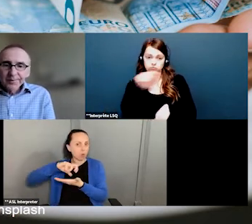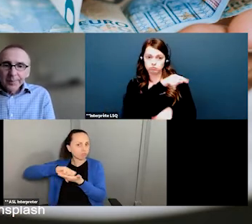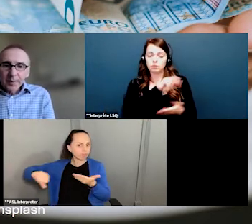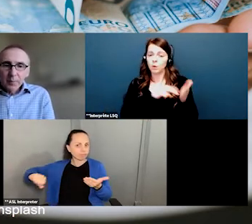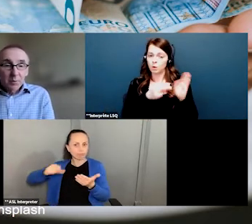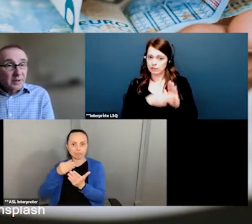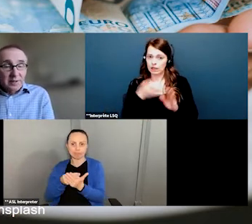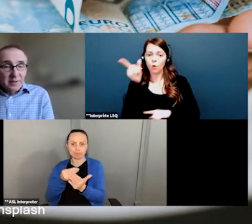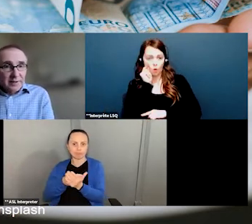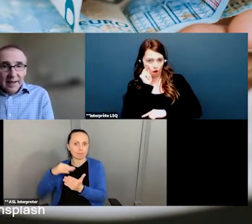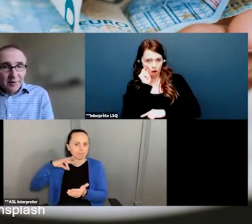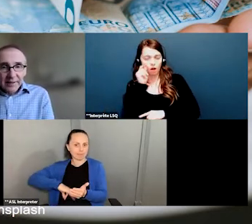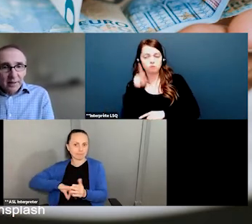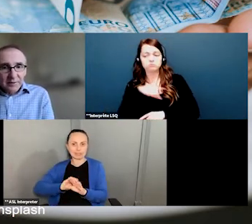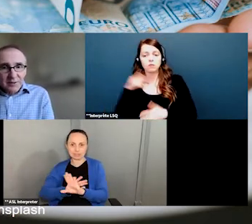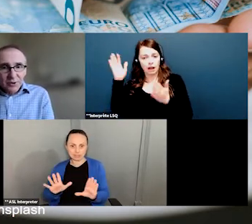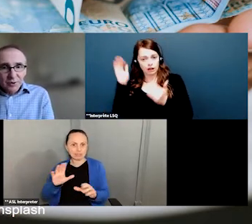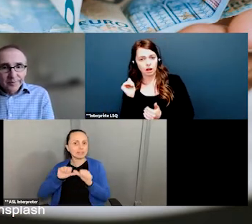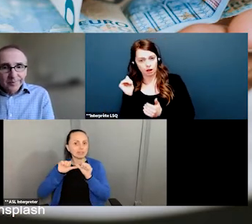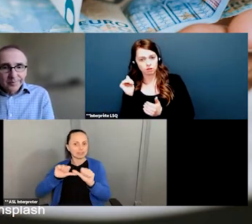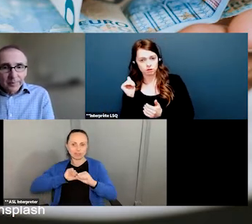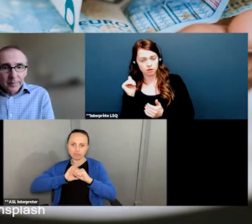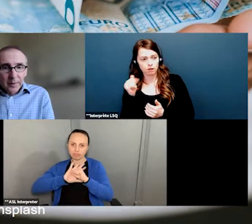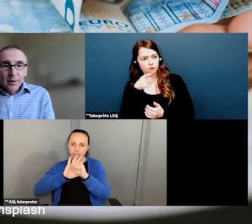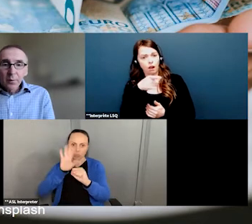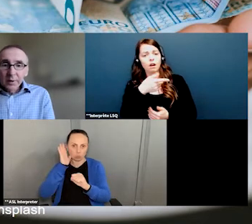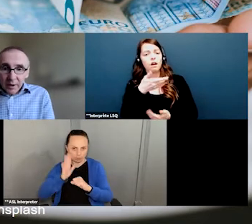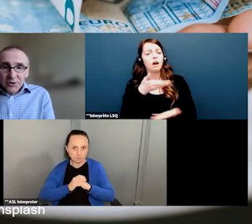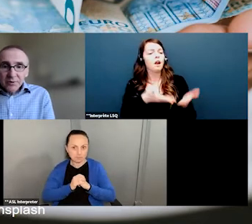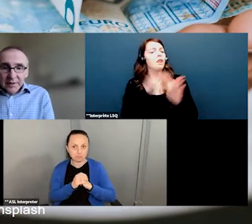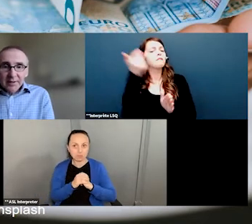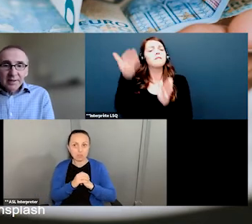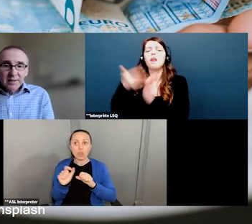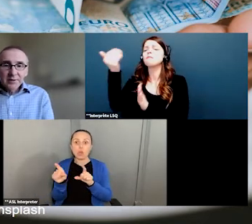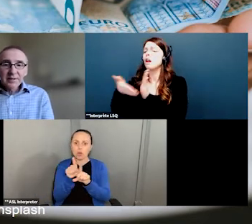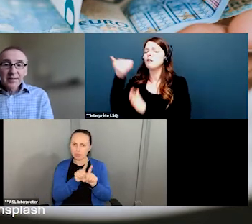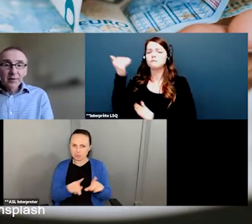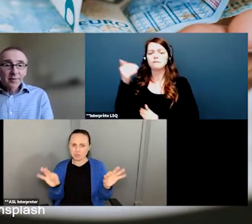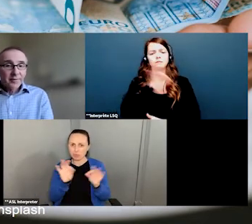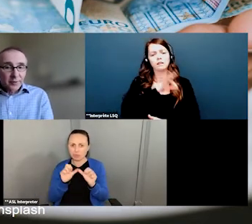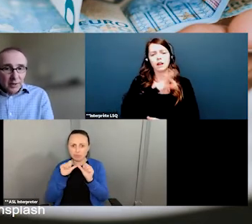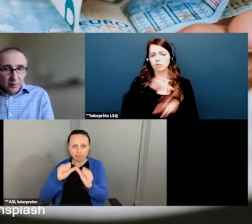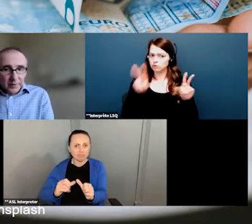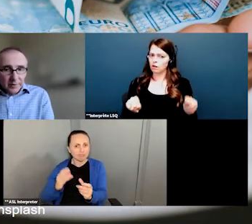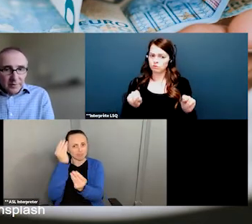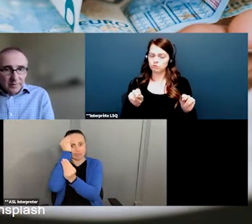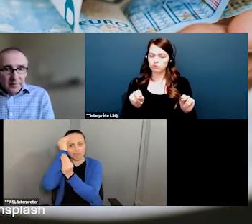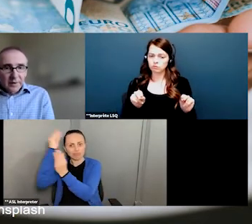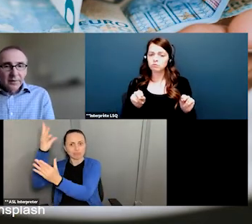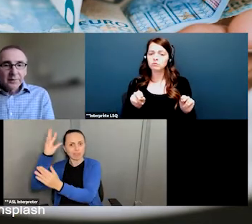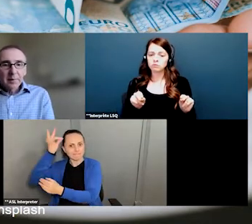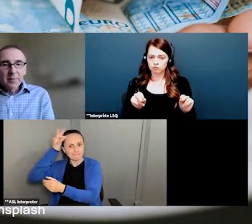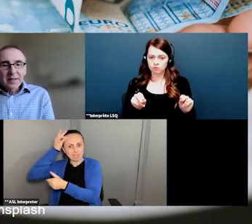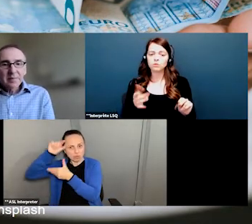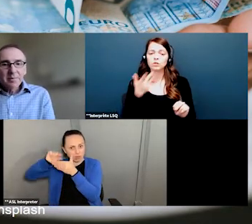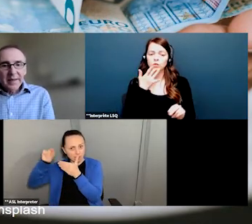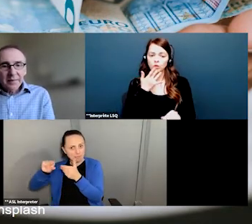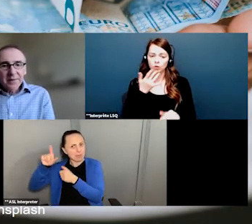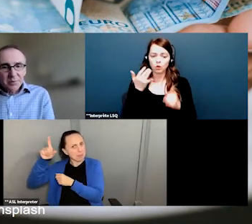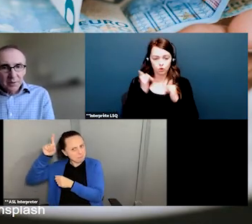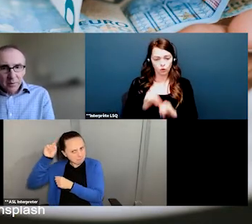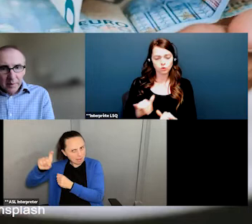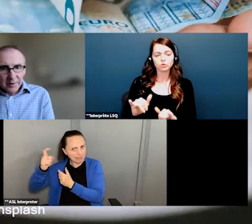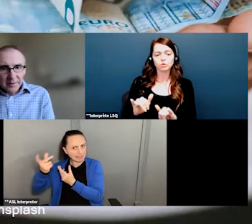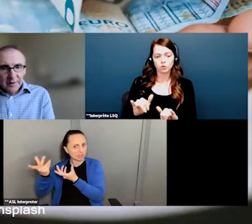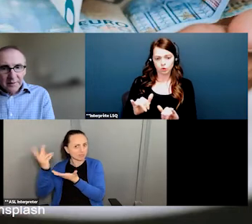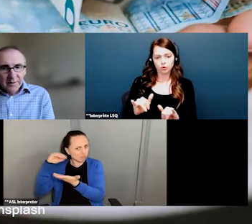benefits. We will continue to advocate on this issue. We also need to continue to tell the federal government that they must embed